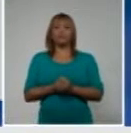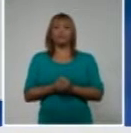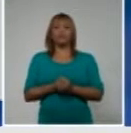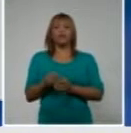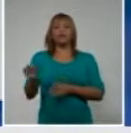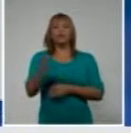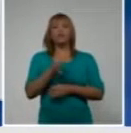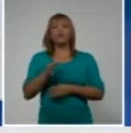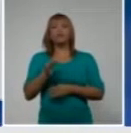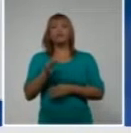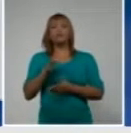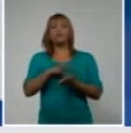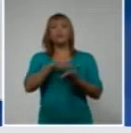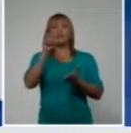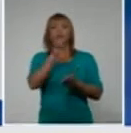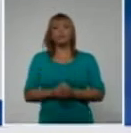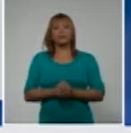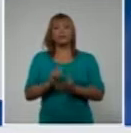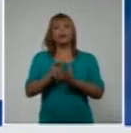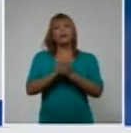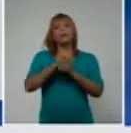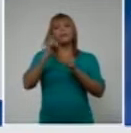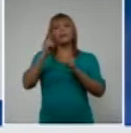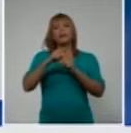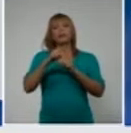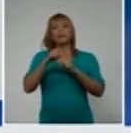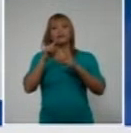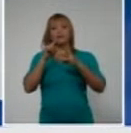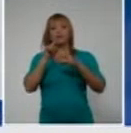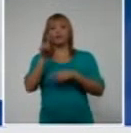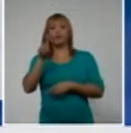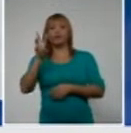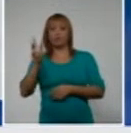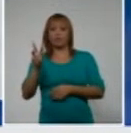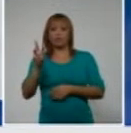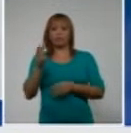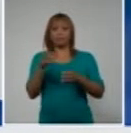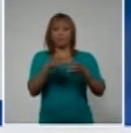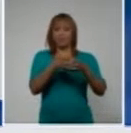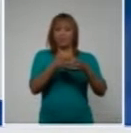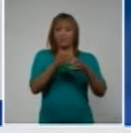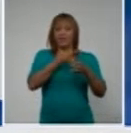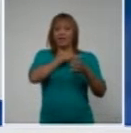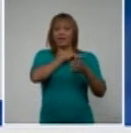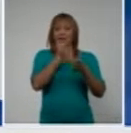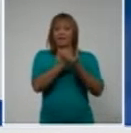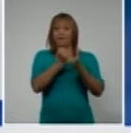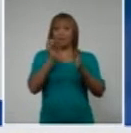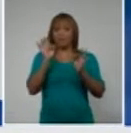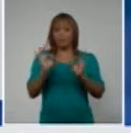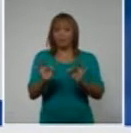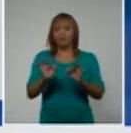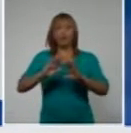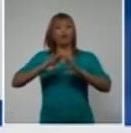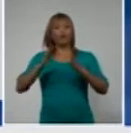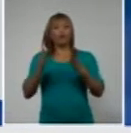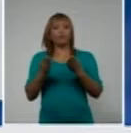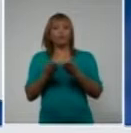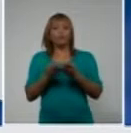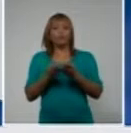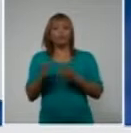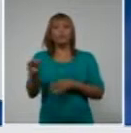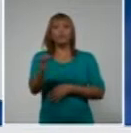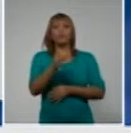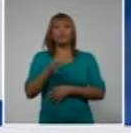Clara, the patient is from Manicaraguan municipality. In Ciego de Ávila, the 4 detected cases are from Venezuela